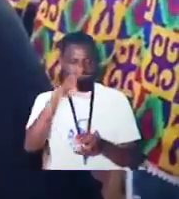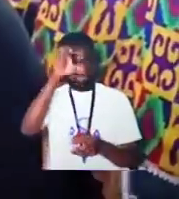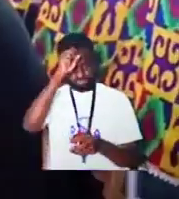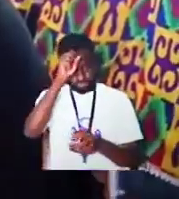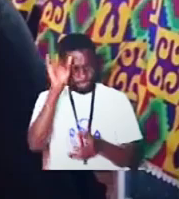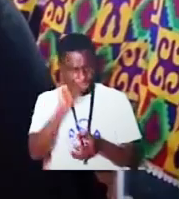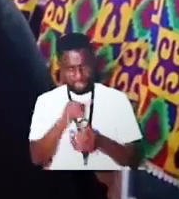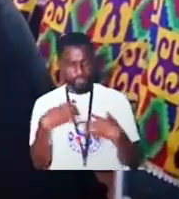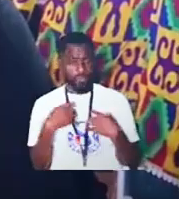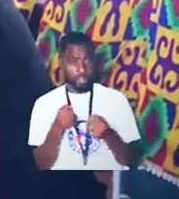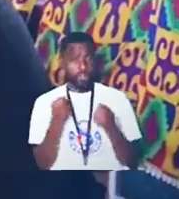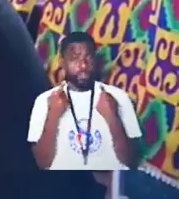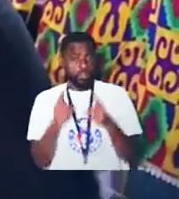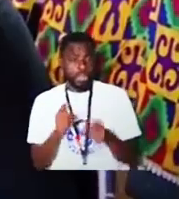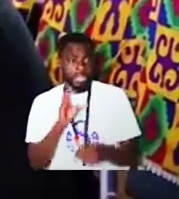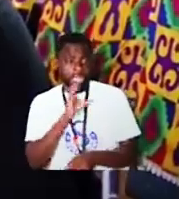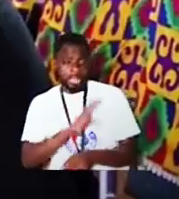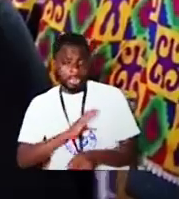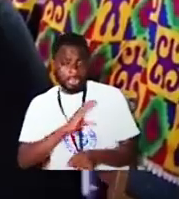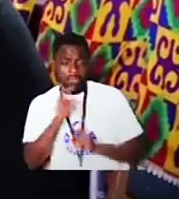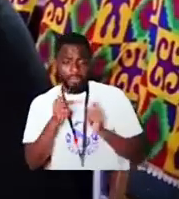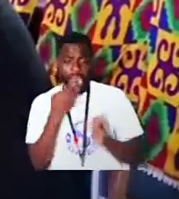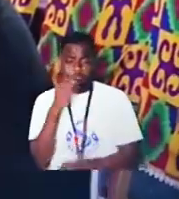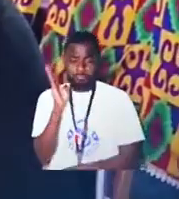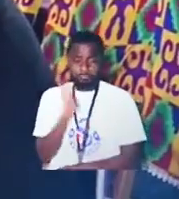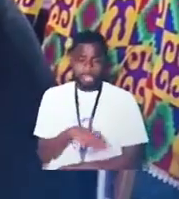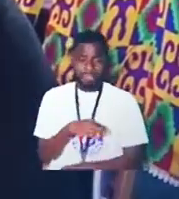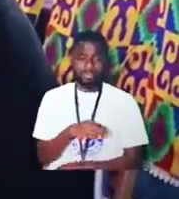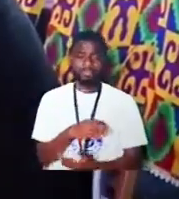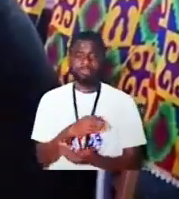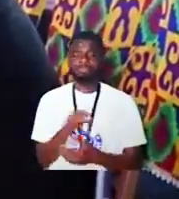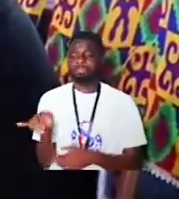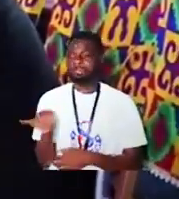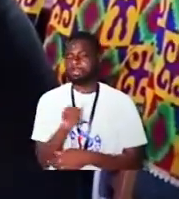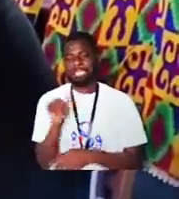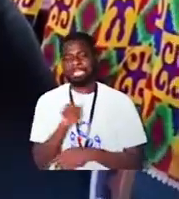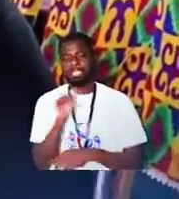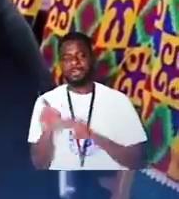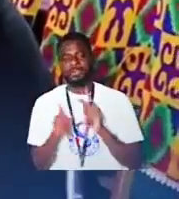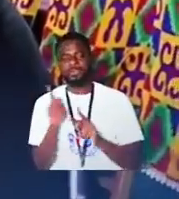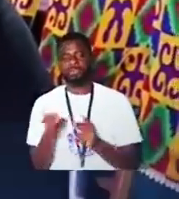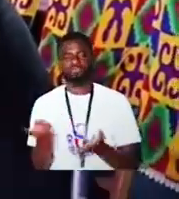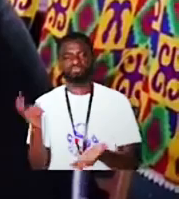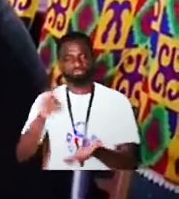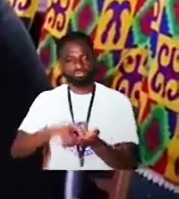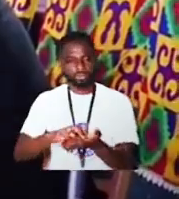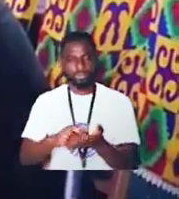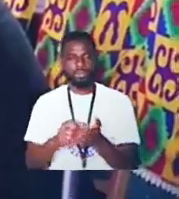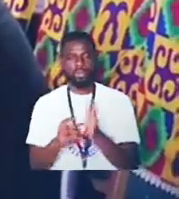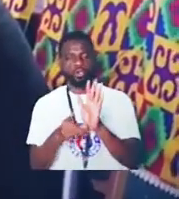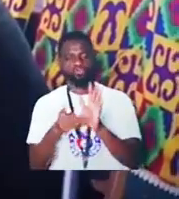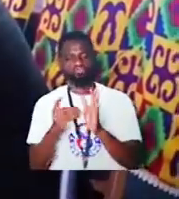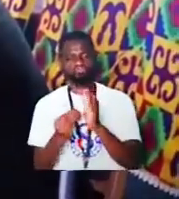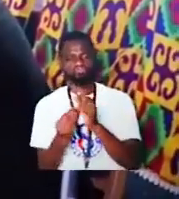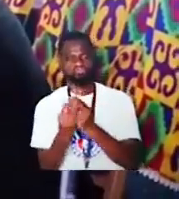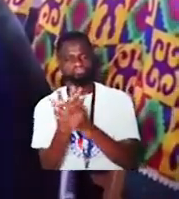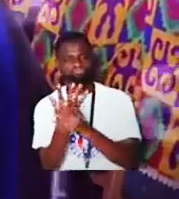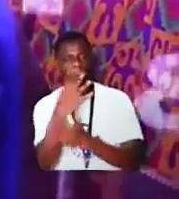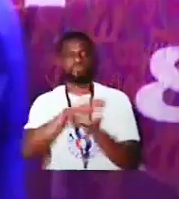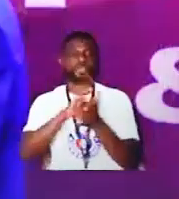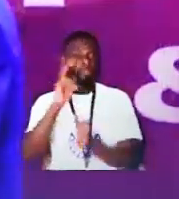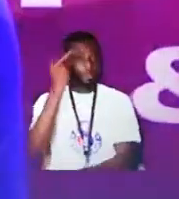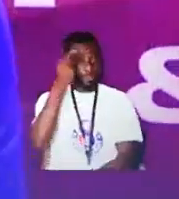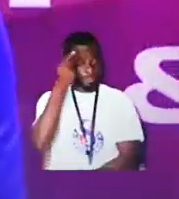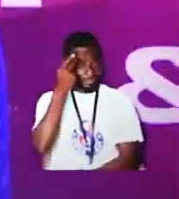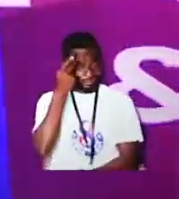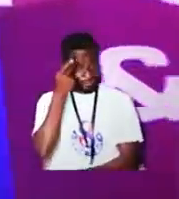Now, when the character of the people are so bad, it is these same people who rise to become politicians. And then when they are there